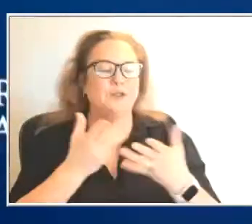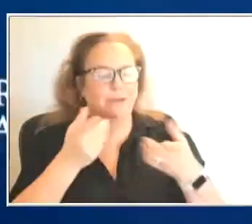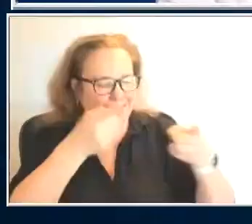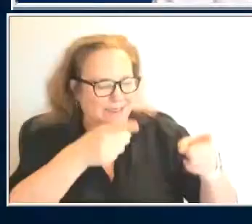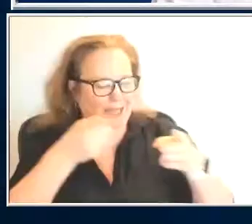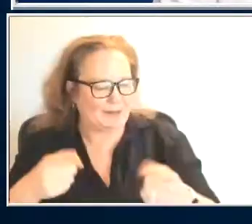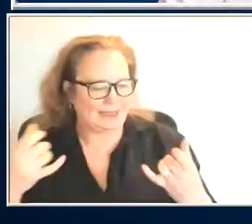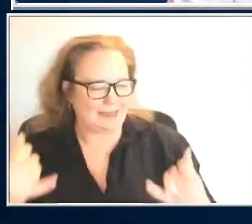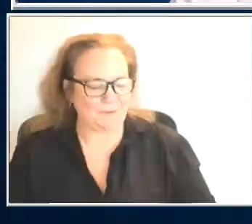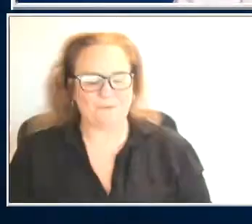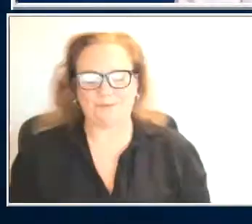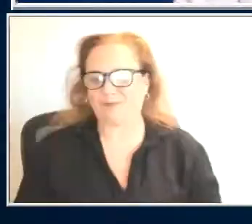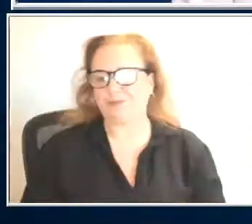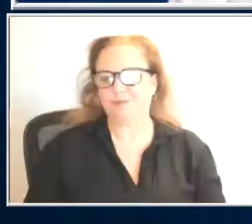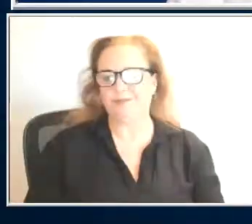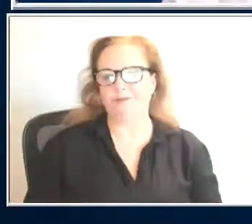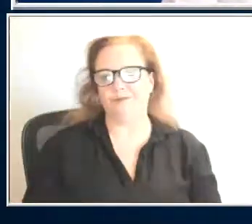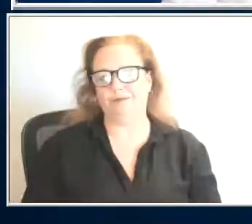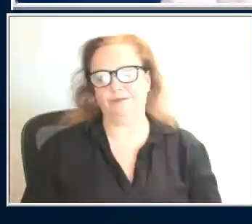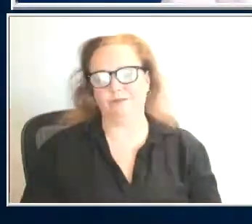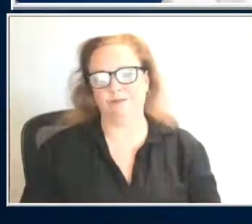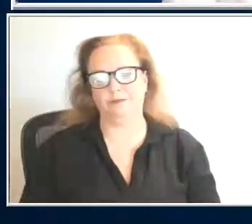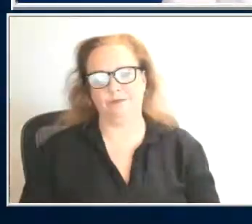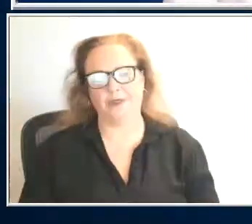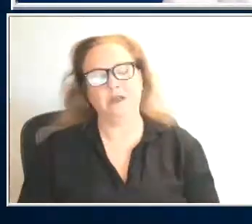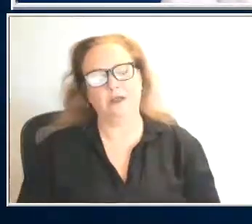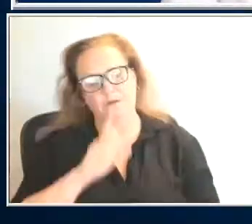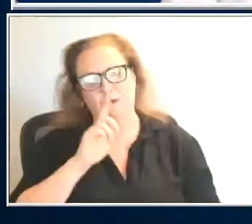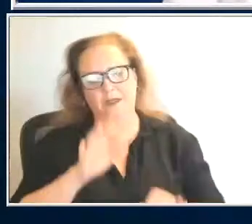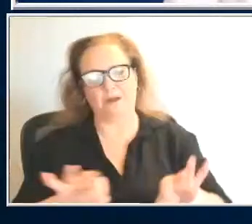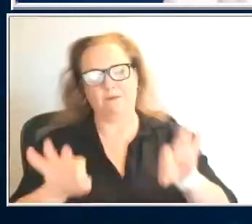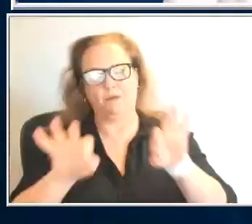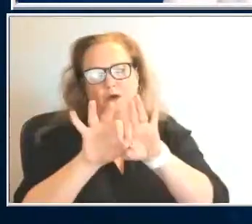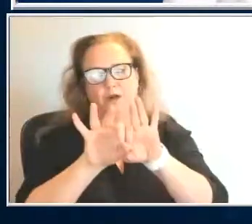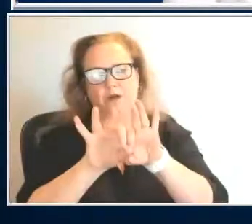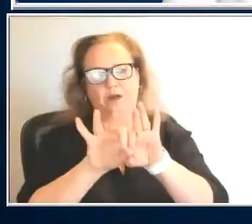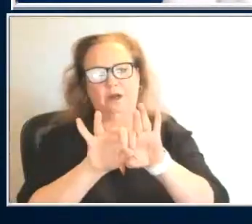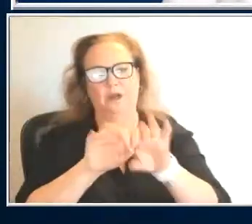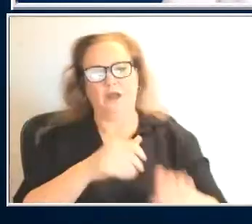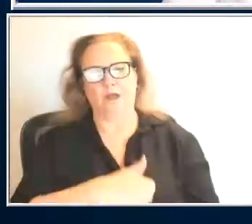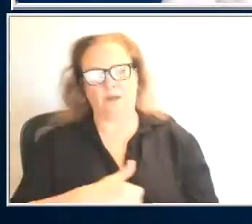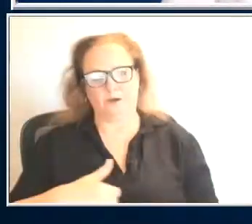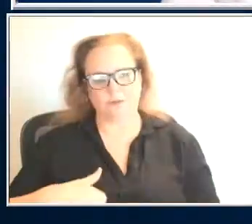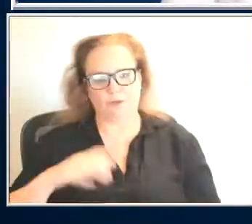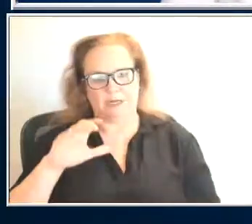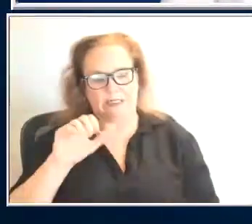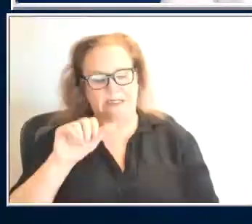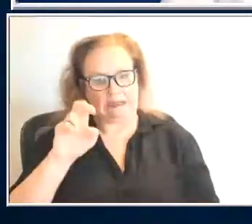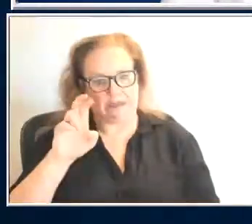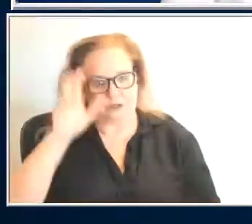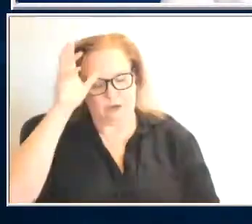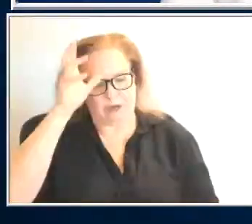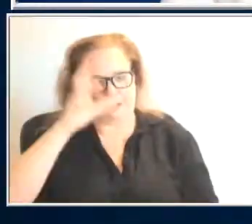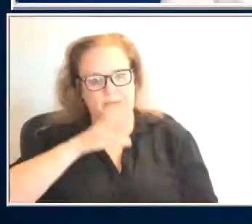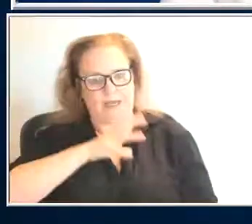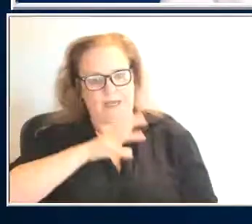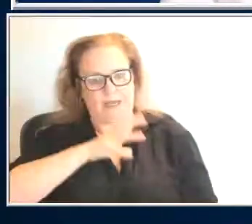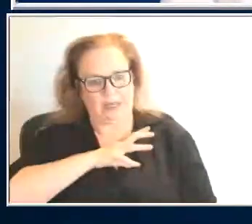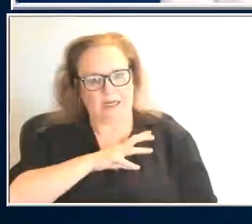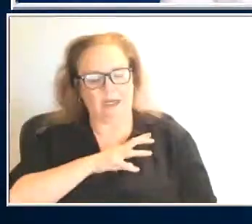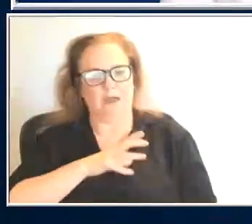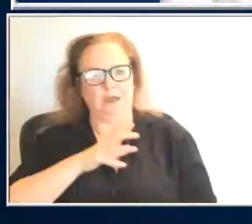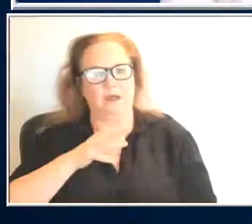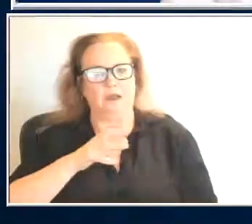Yeah, it sounds like that, which is really important. Now, there is still an incidence of breast cancer in men, especially with who may carry the BRCA1